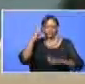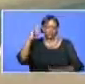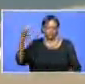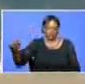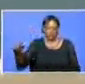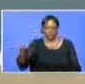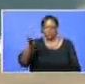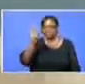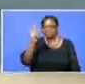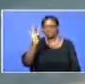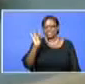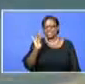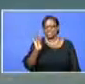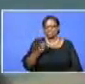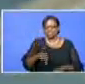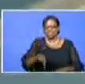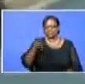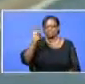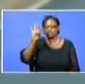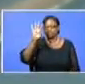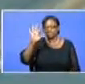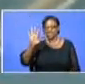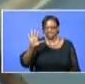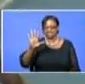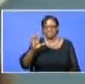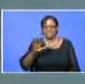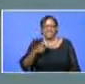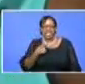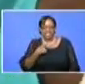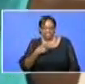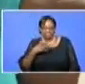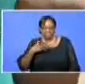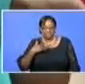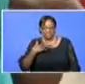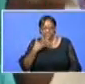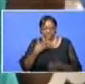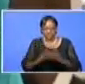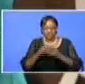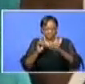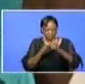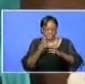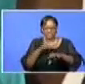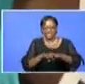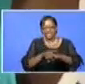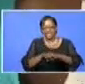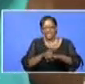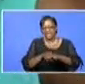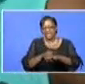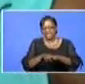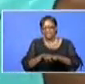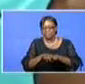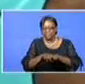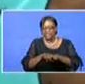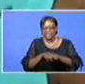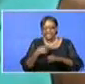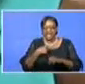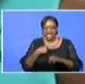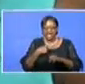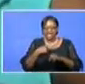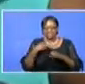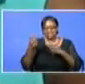of 48.45. I've been amazed because it's my first time competing. And I came